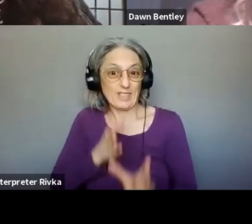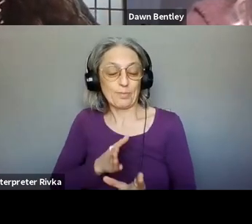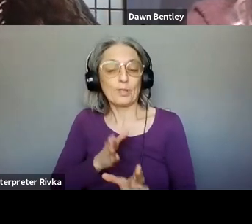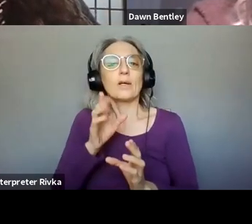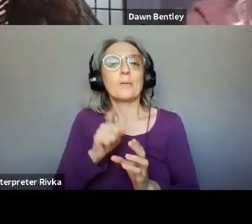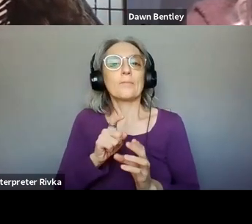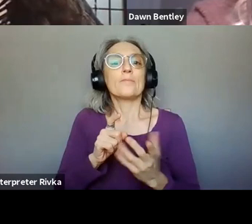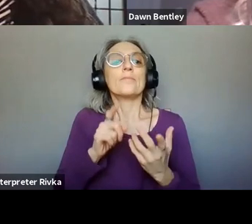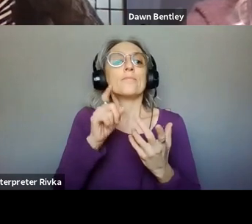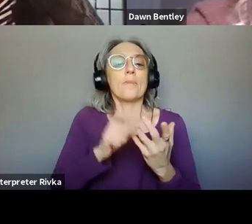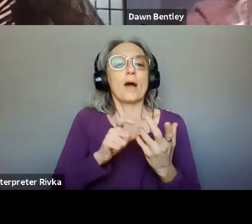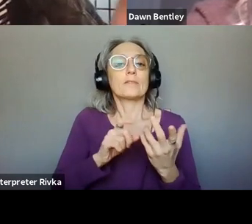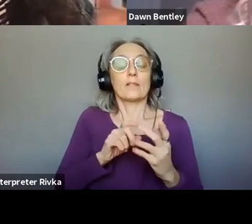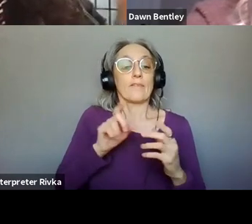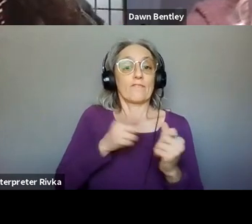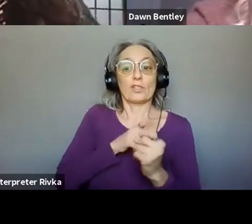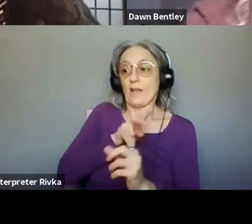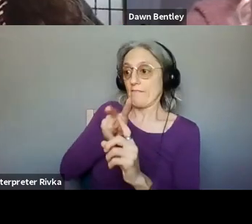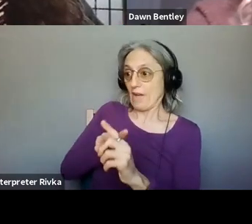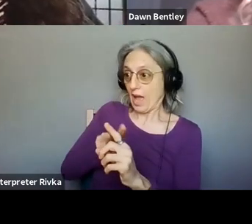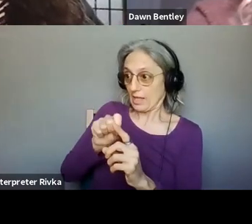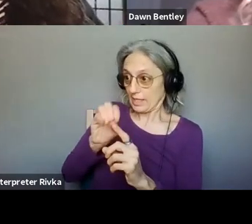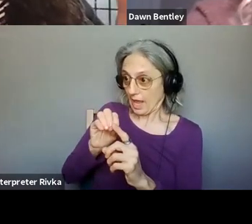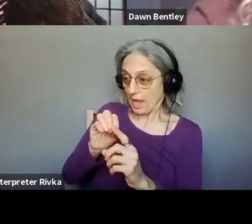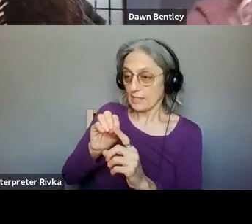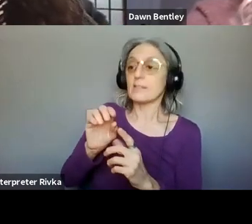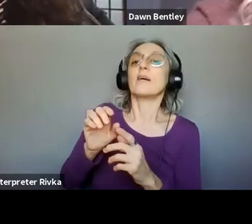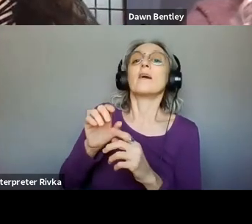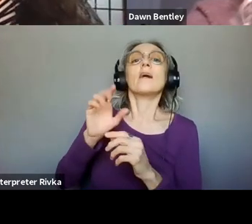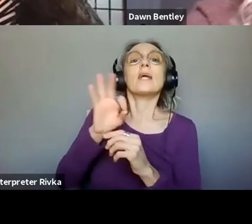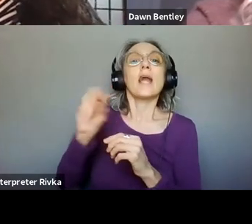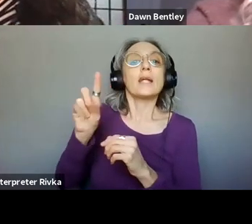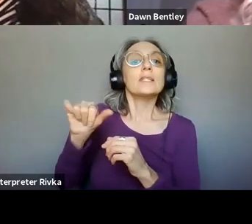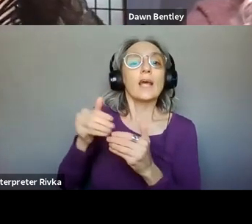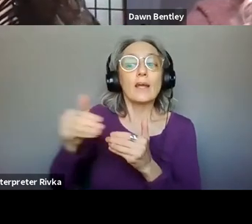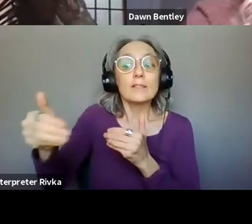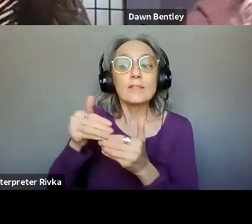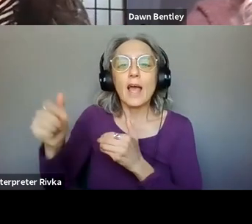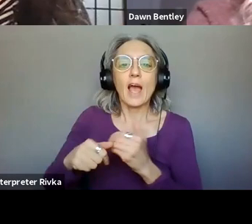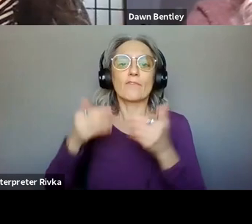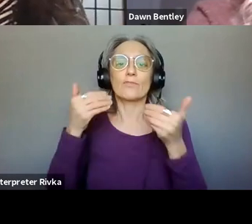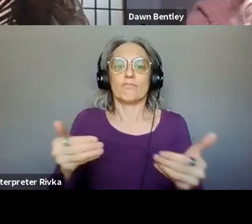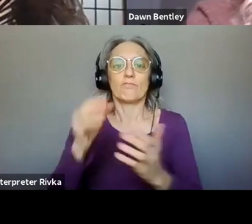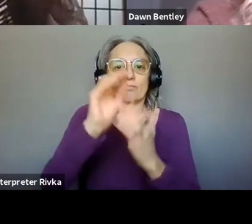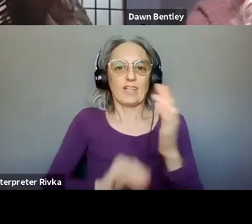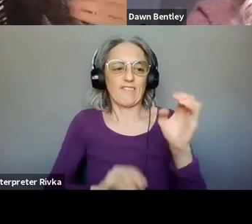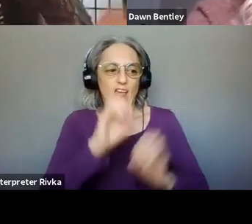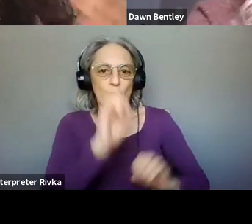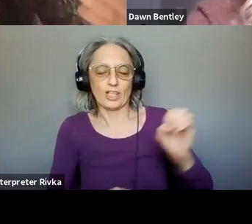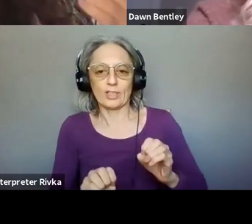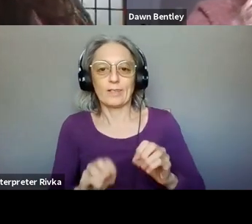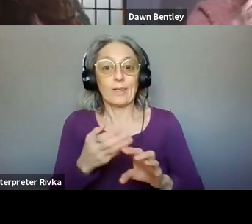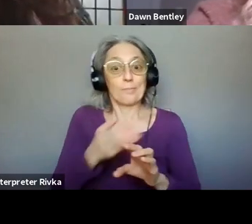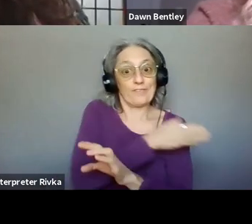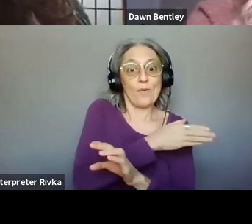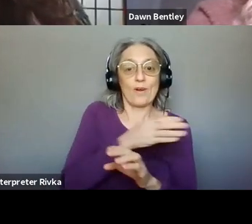days of the filing of the case. You cannot use an independent evaluation that was from prior to 90 days. And then also the